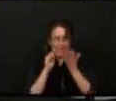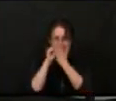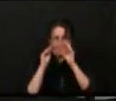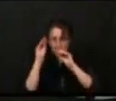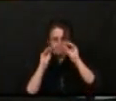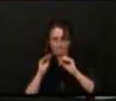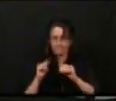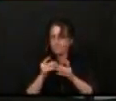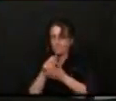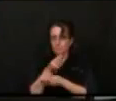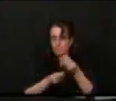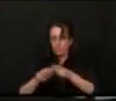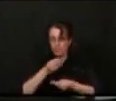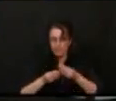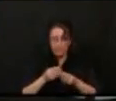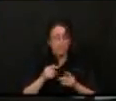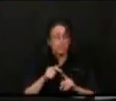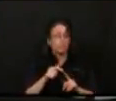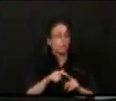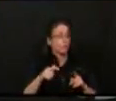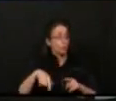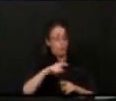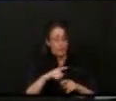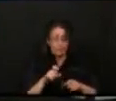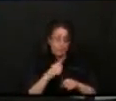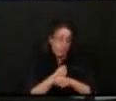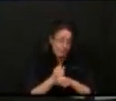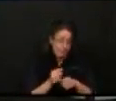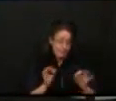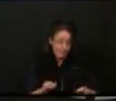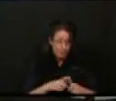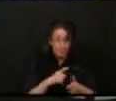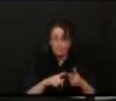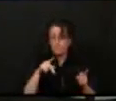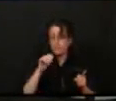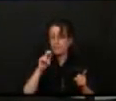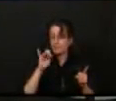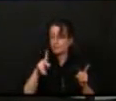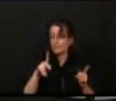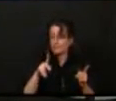board members, and then from anybody else who's in attendance to